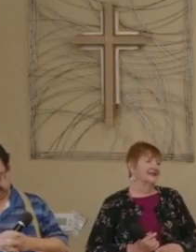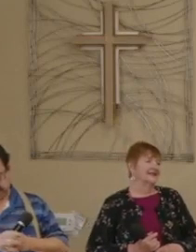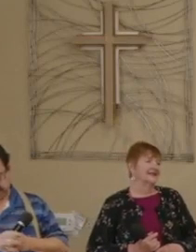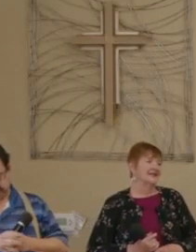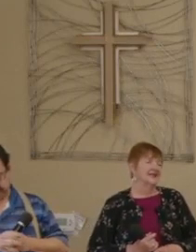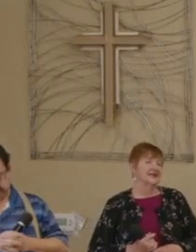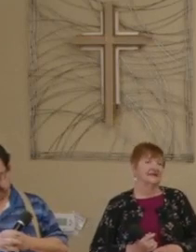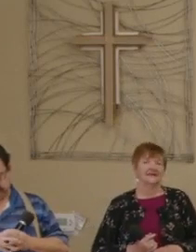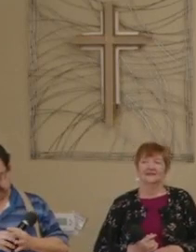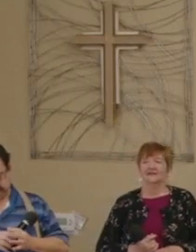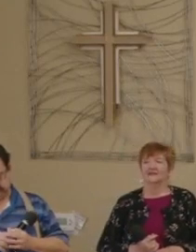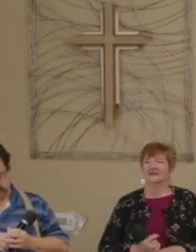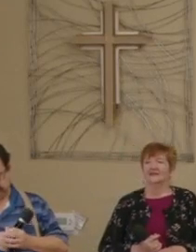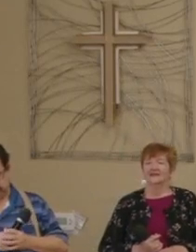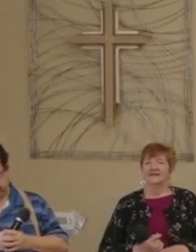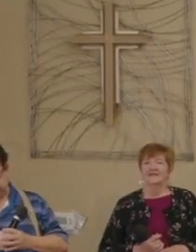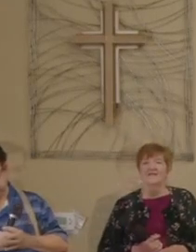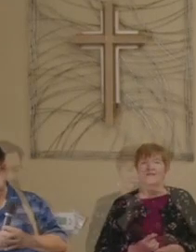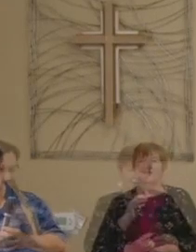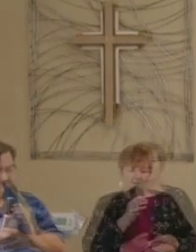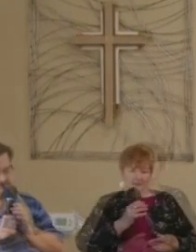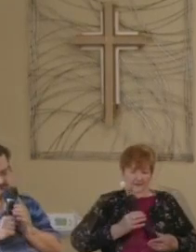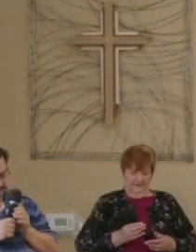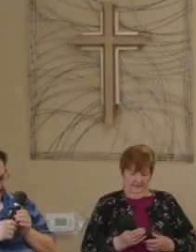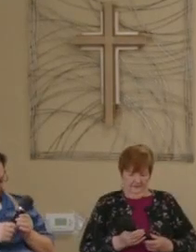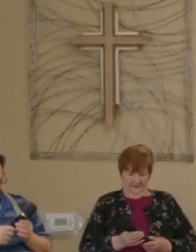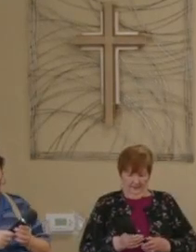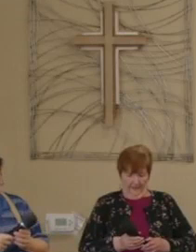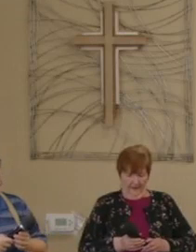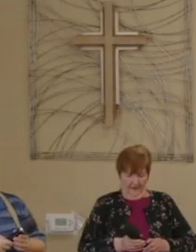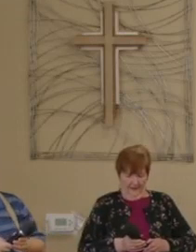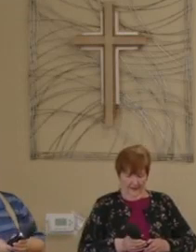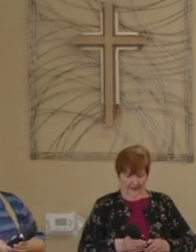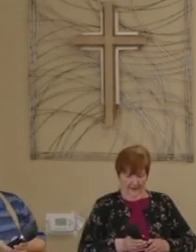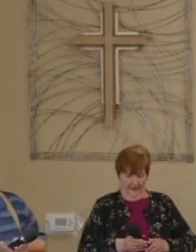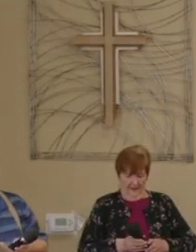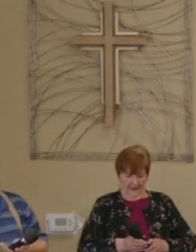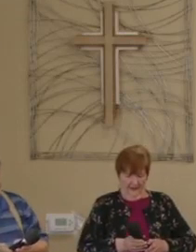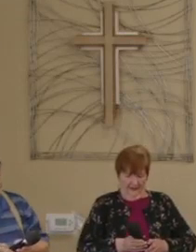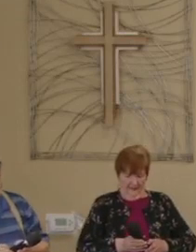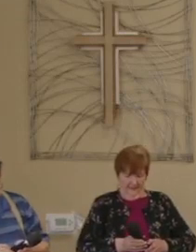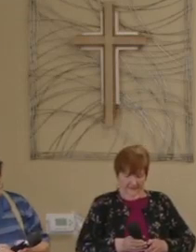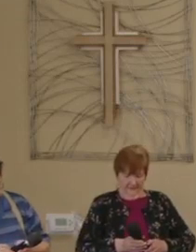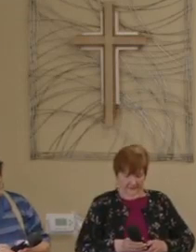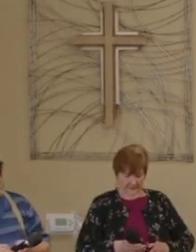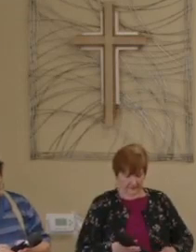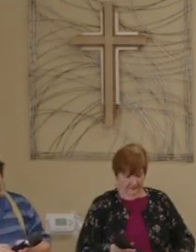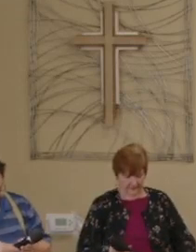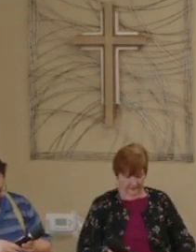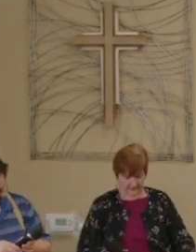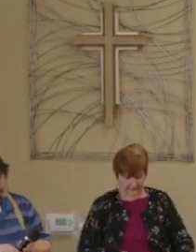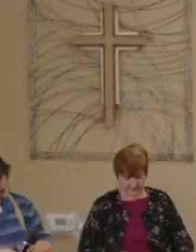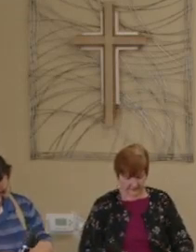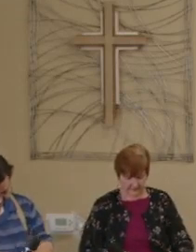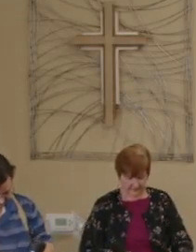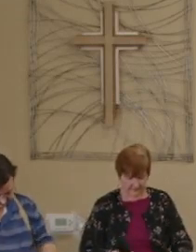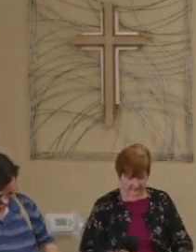deacons, don't forget tomorrow night at 7 o'clock. Let's sing. Have a wonderful week. Hope to see you sometime this week. Lord bless